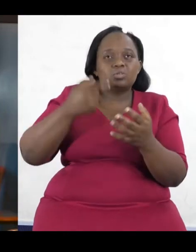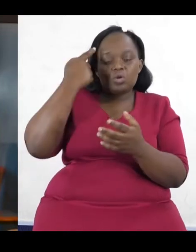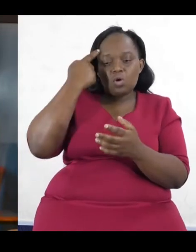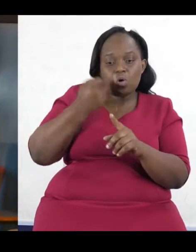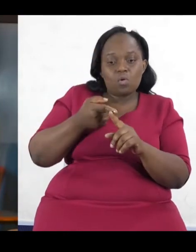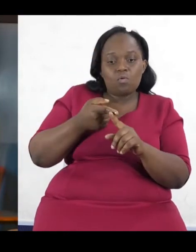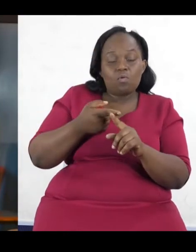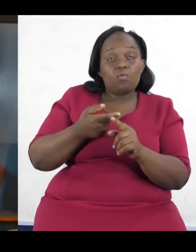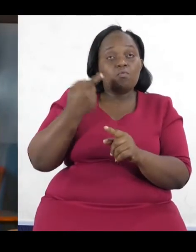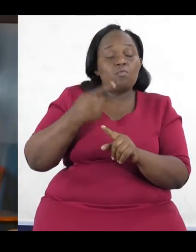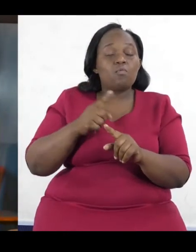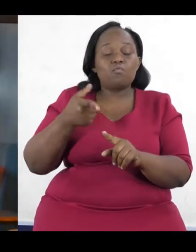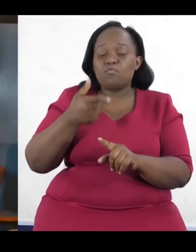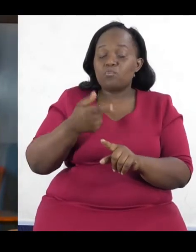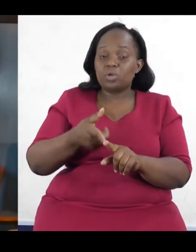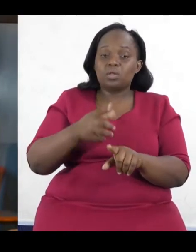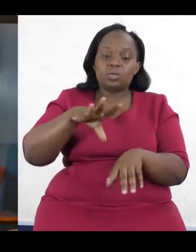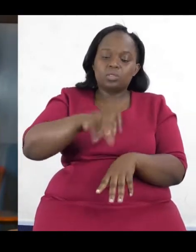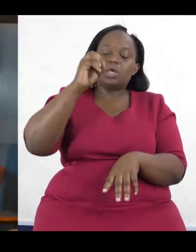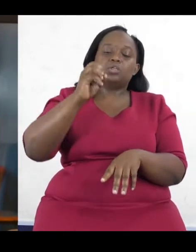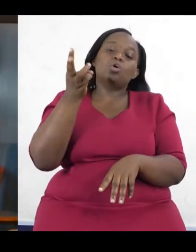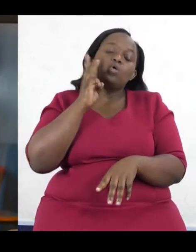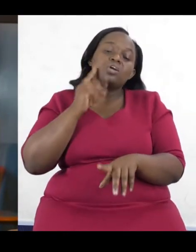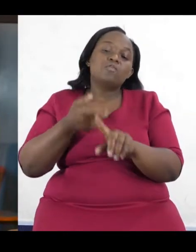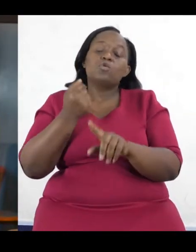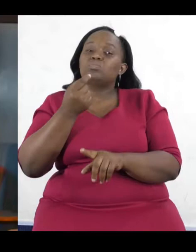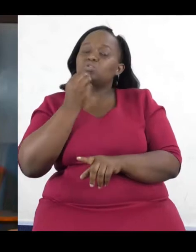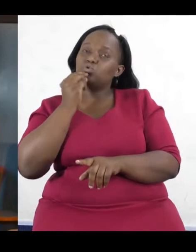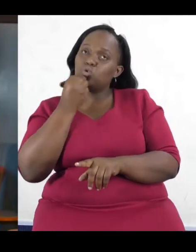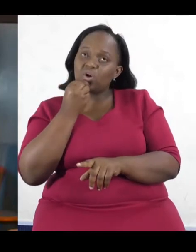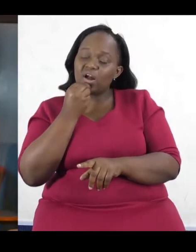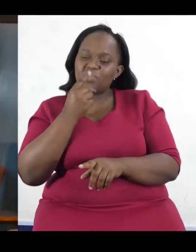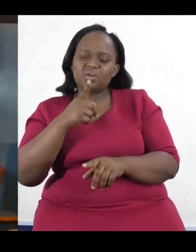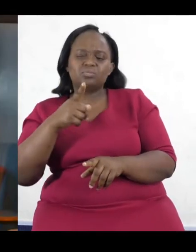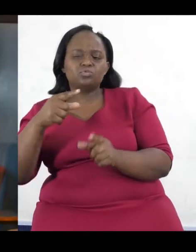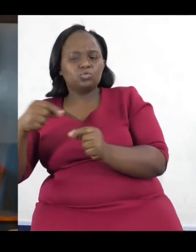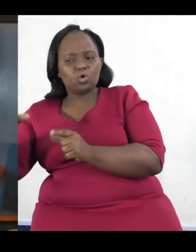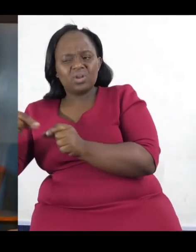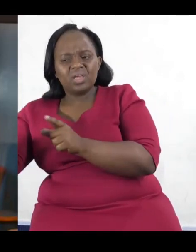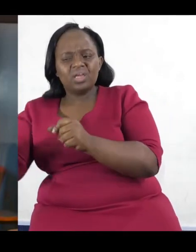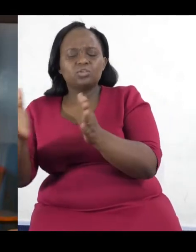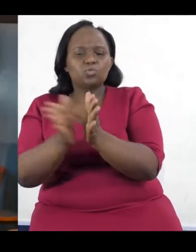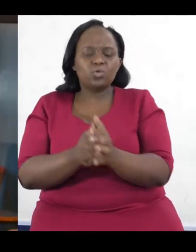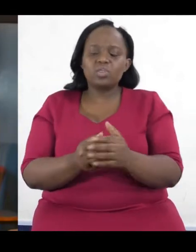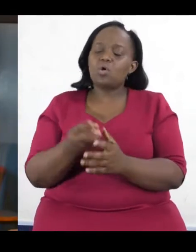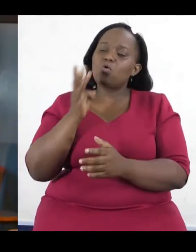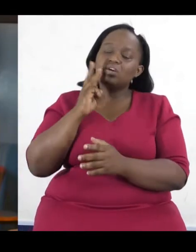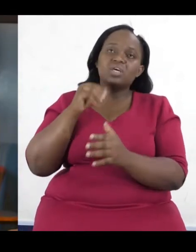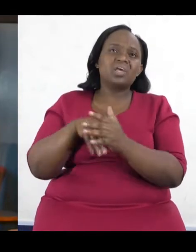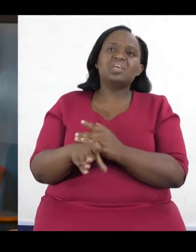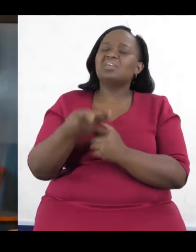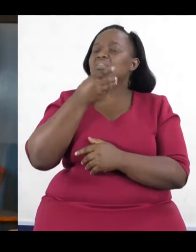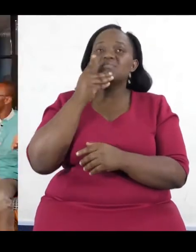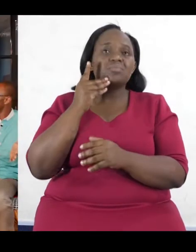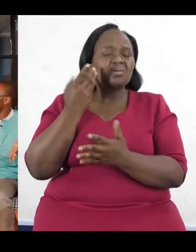Lake Turkana, for example, to the surrounding areas of Turkana and semi-arid areas in the region? How much would it cost to